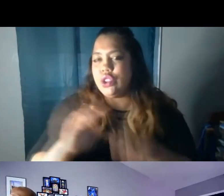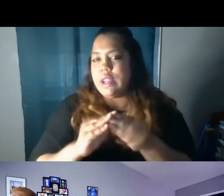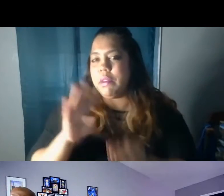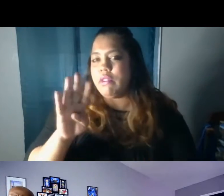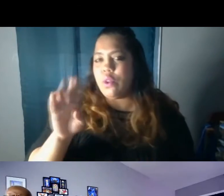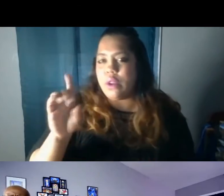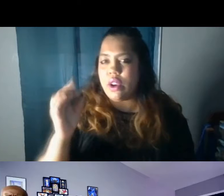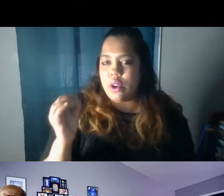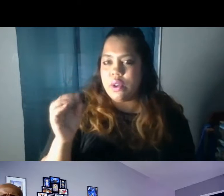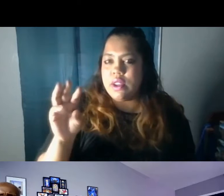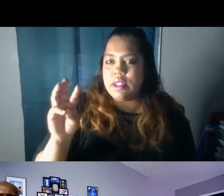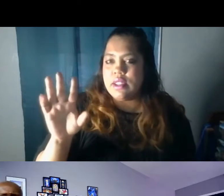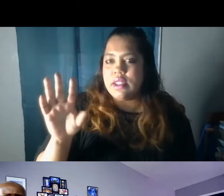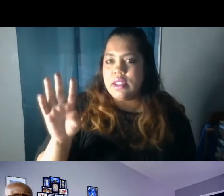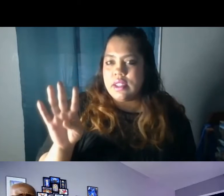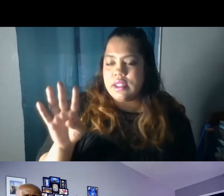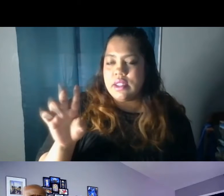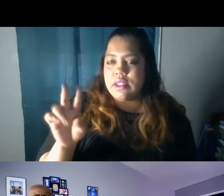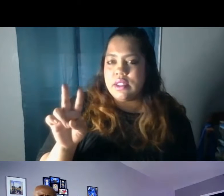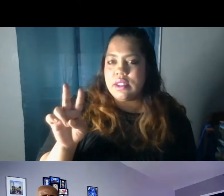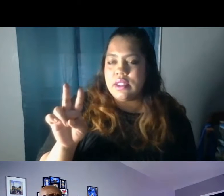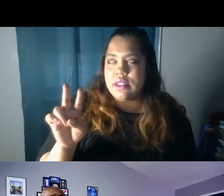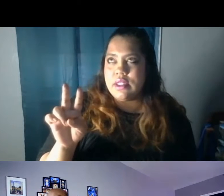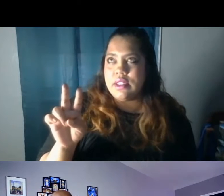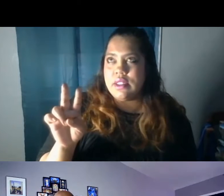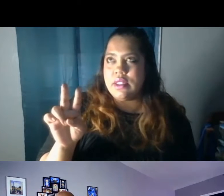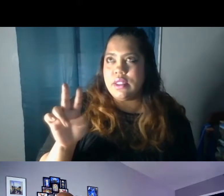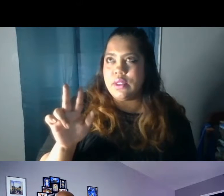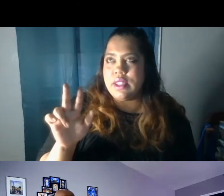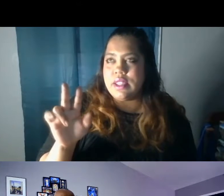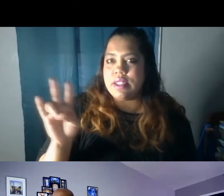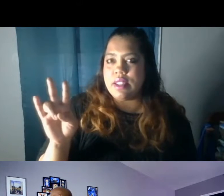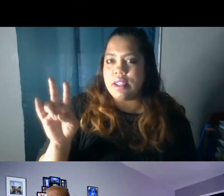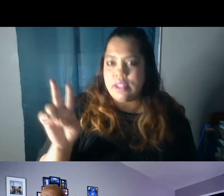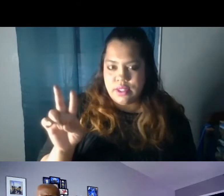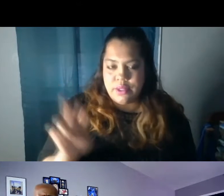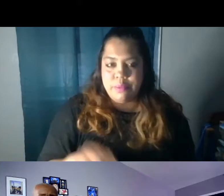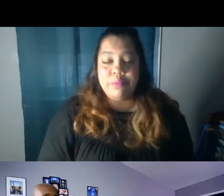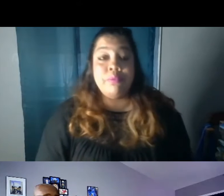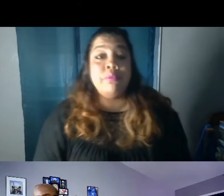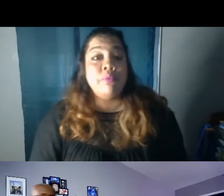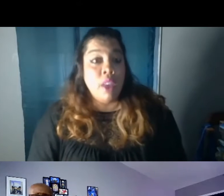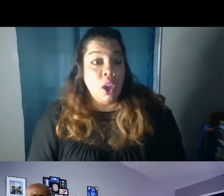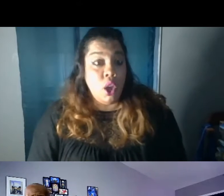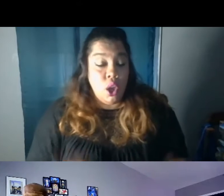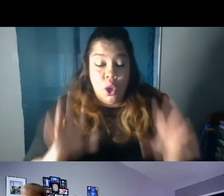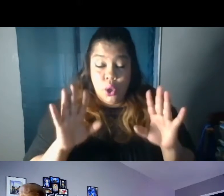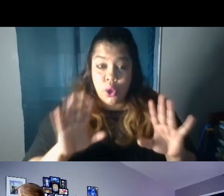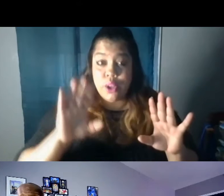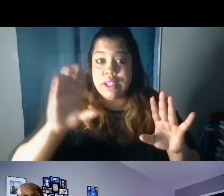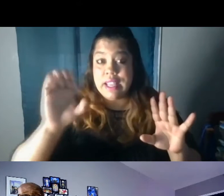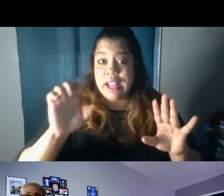The CSLGB Ministry of Education has 4 classes.